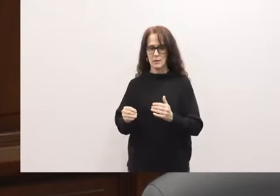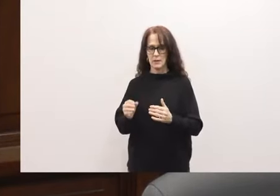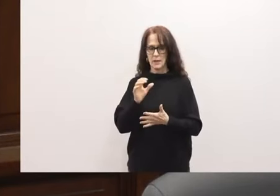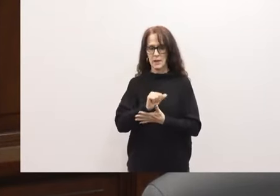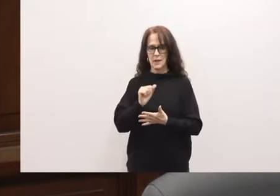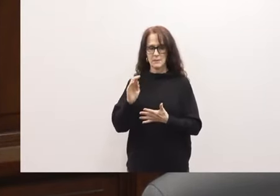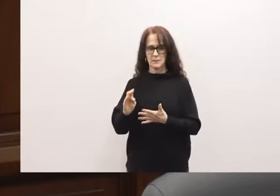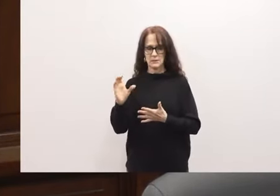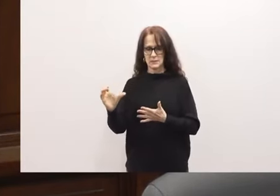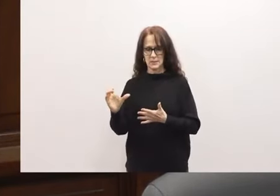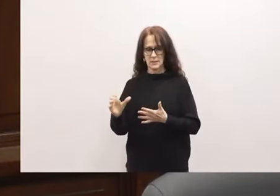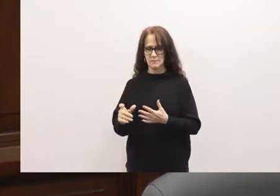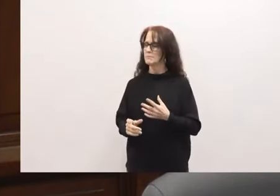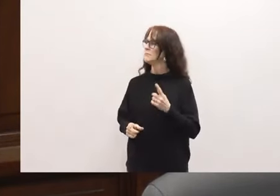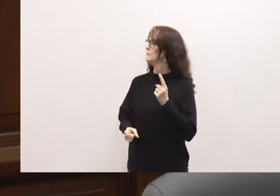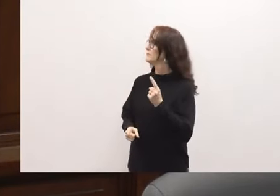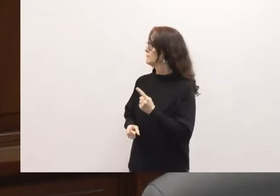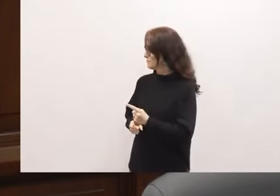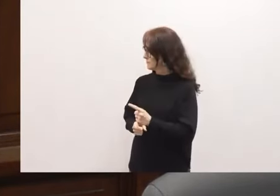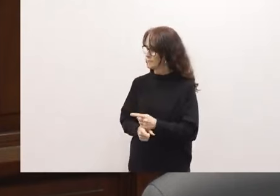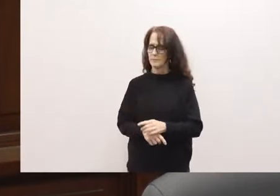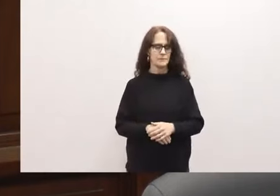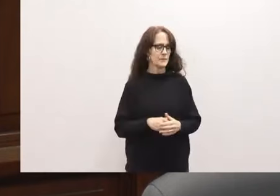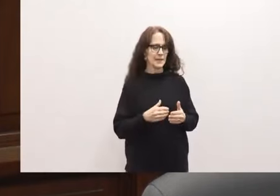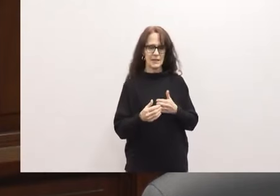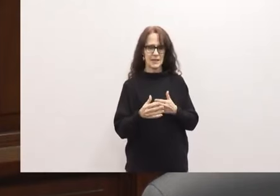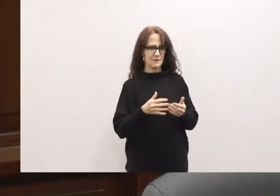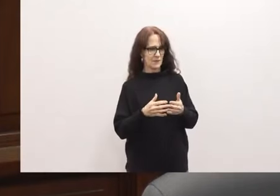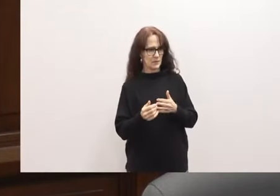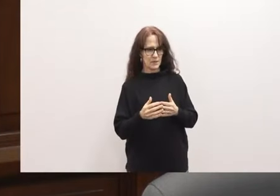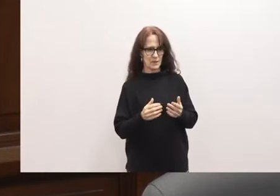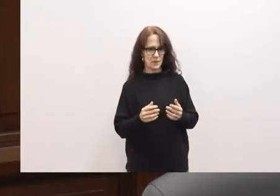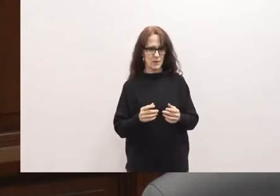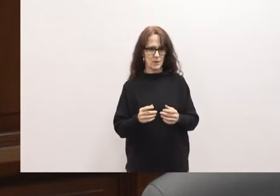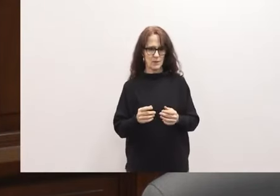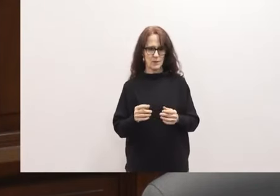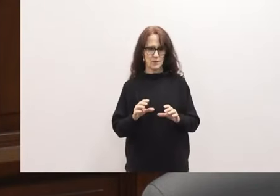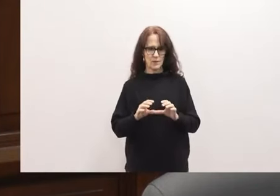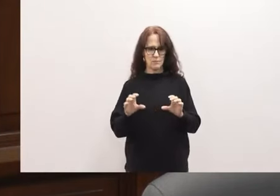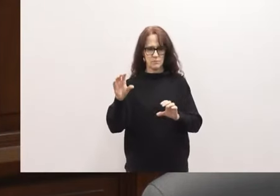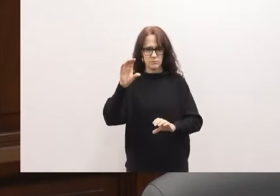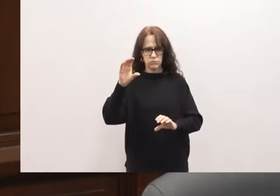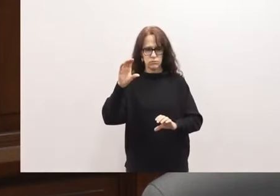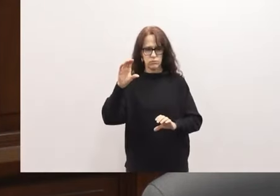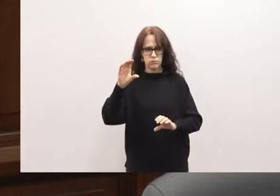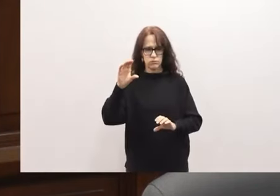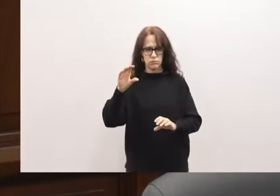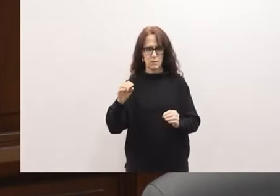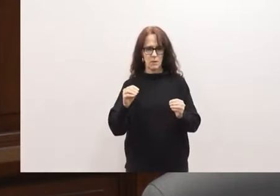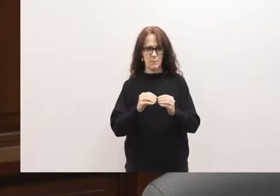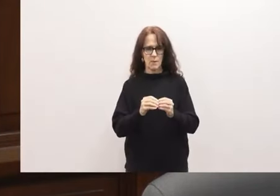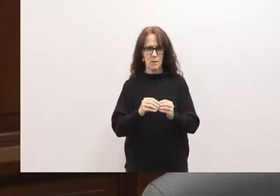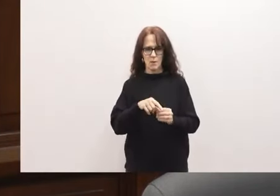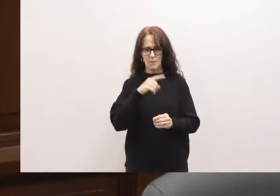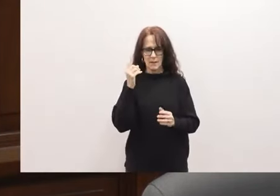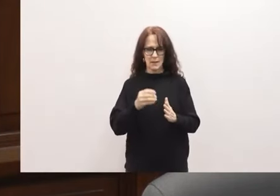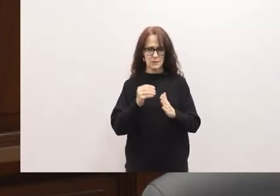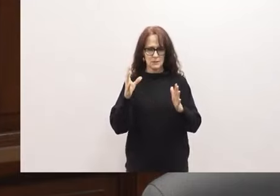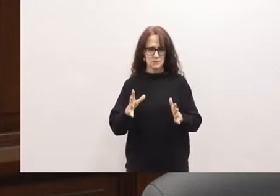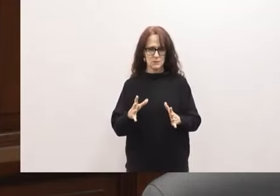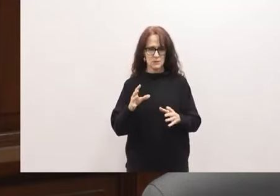B, or C? That is correct. So even though there are disproportionately more Black students in Math